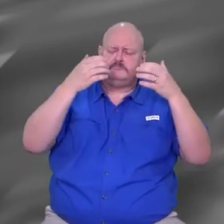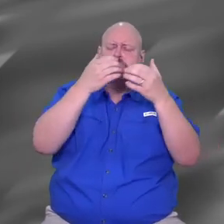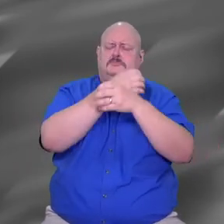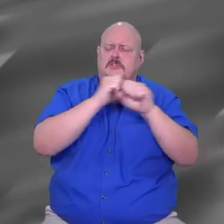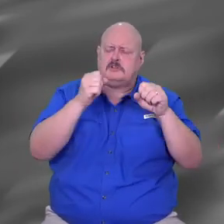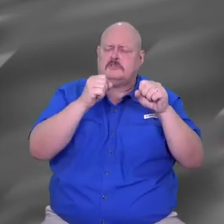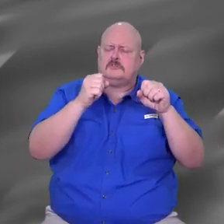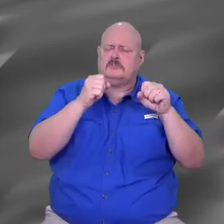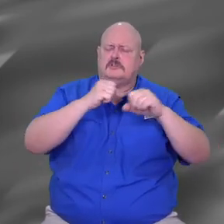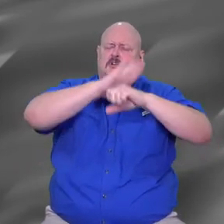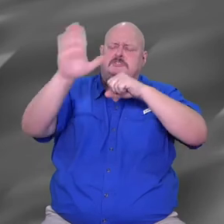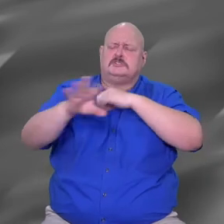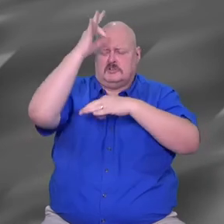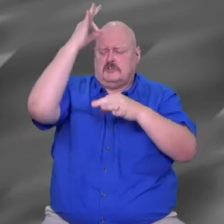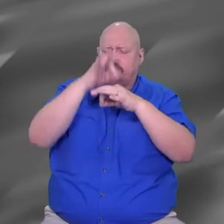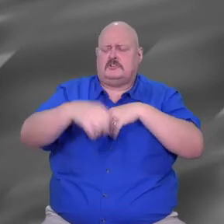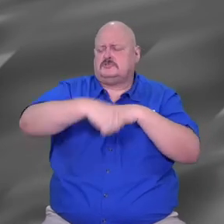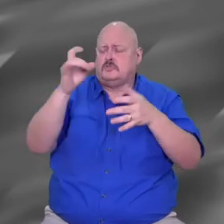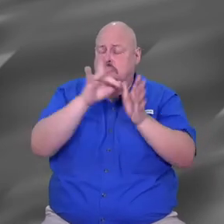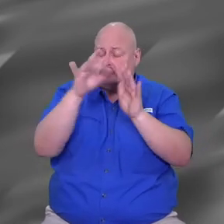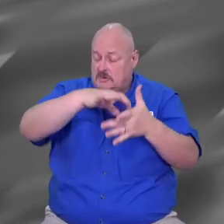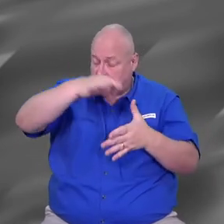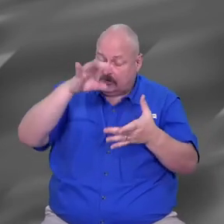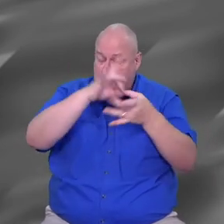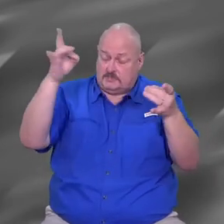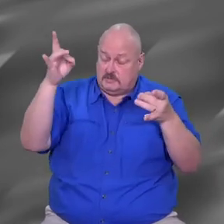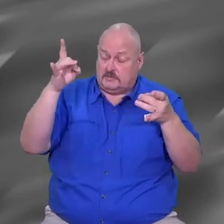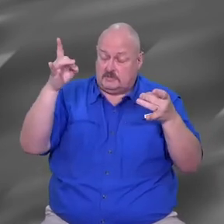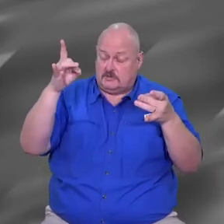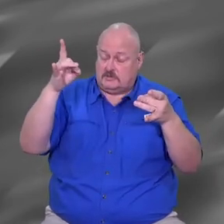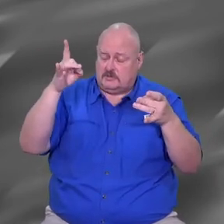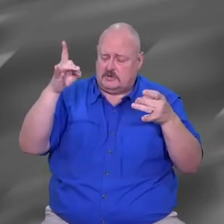the Spirit, which is the word of God. May our feet be shod